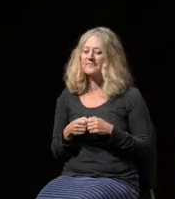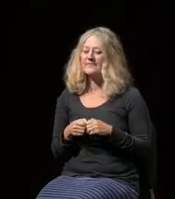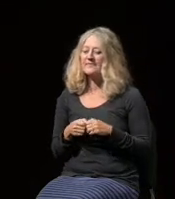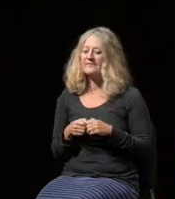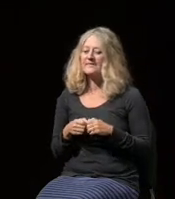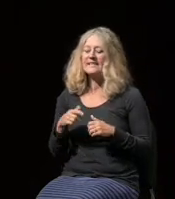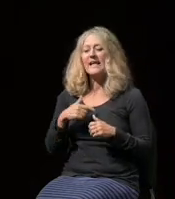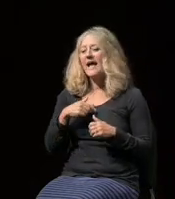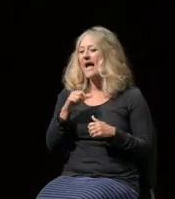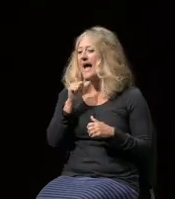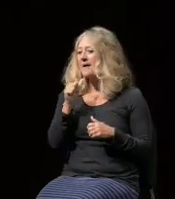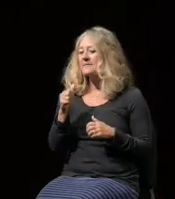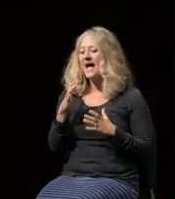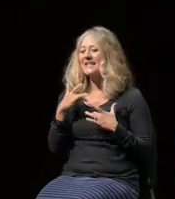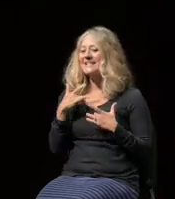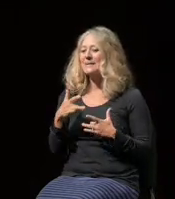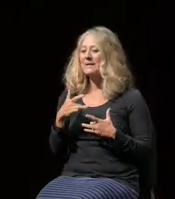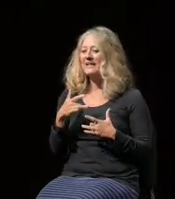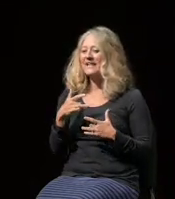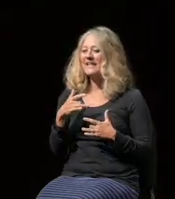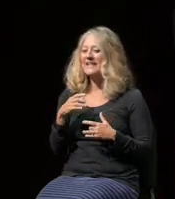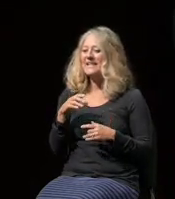I'm not usually speechless.